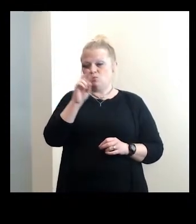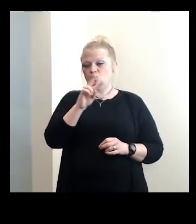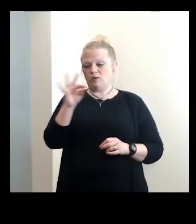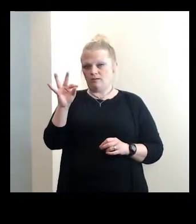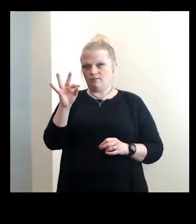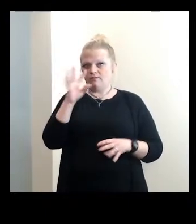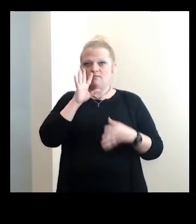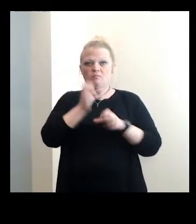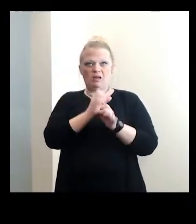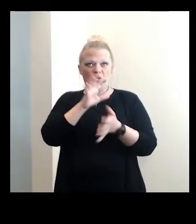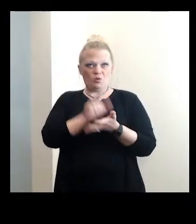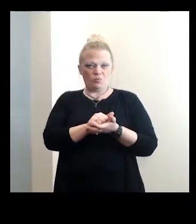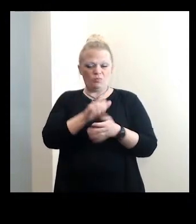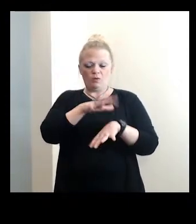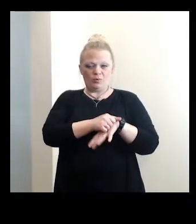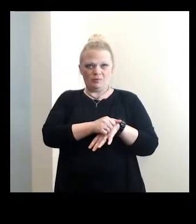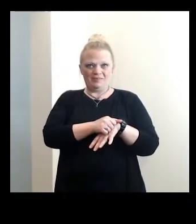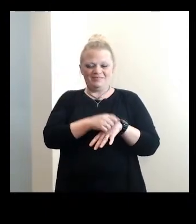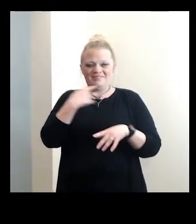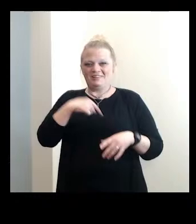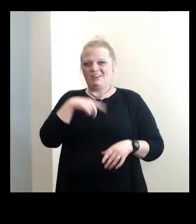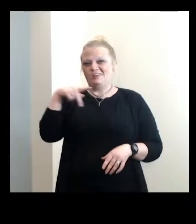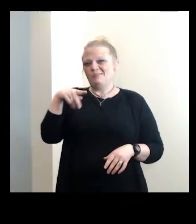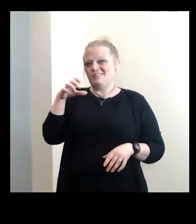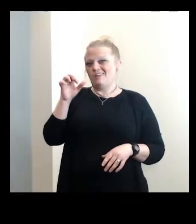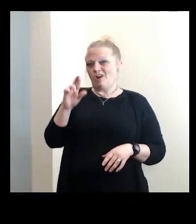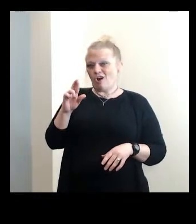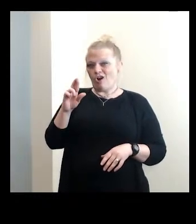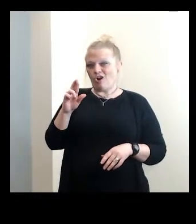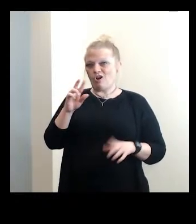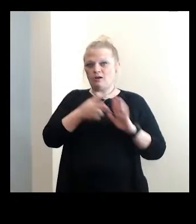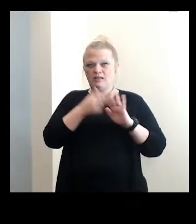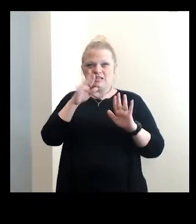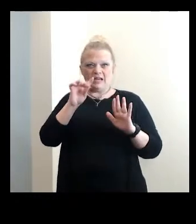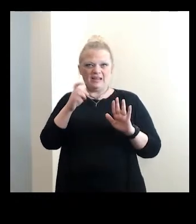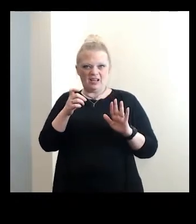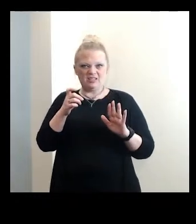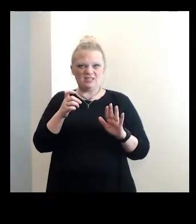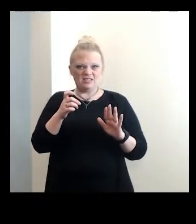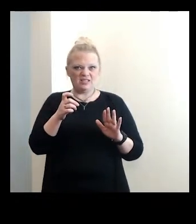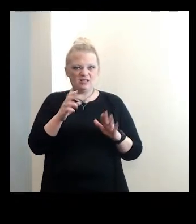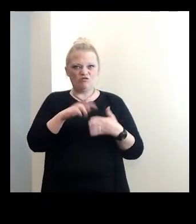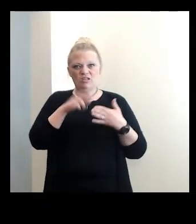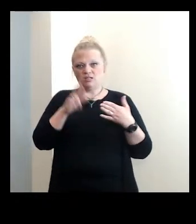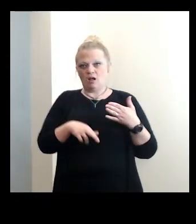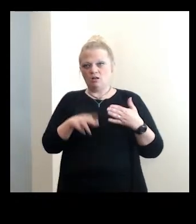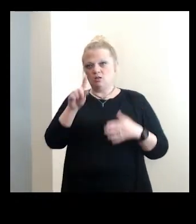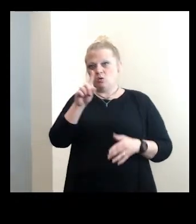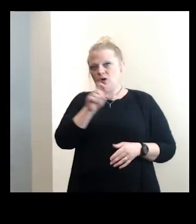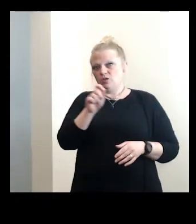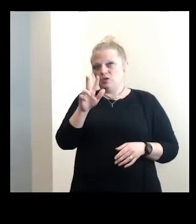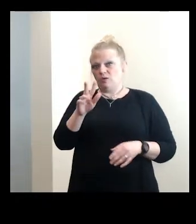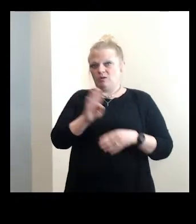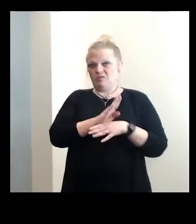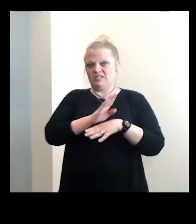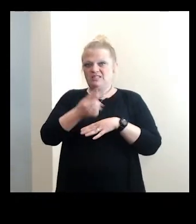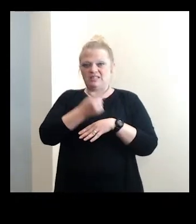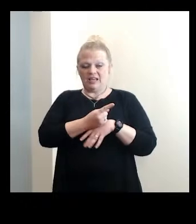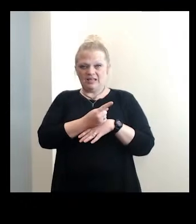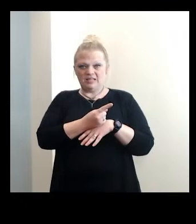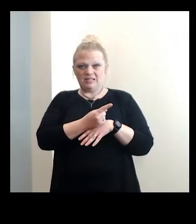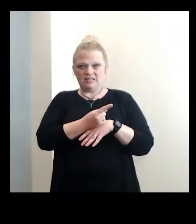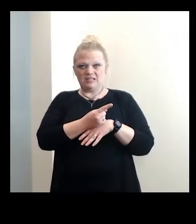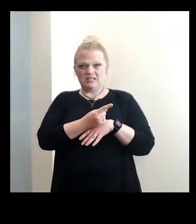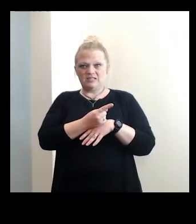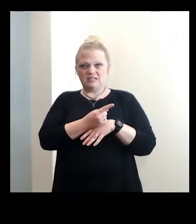858-2929, to schedule an appointment. We have the PCR molecular diagnostic test. The turnaround time is between 1 and 3 business days. We're